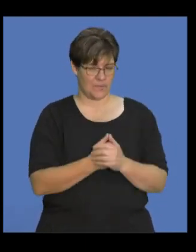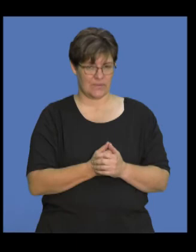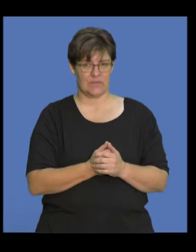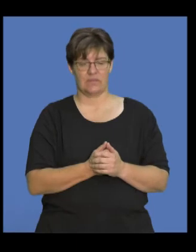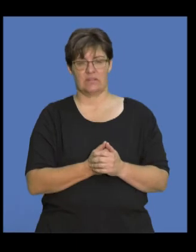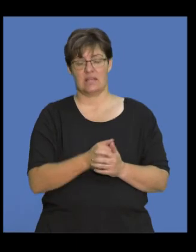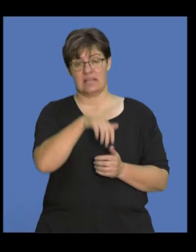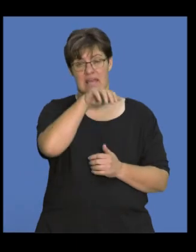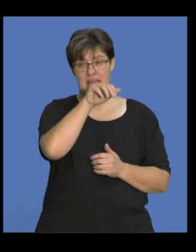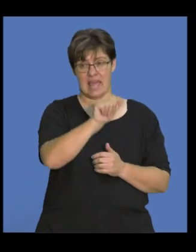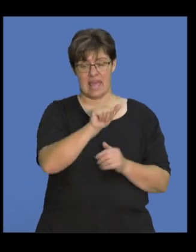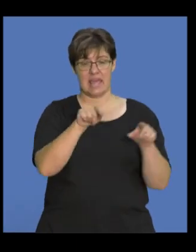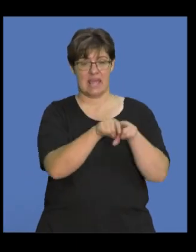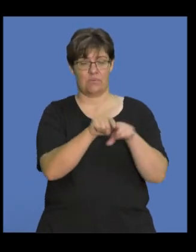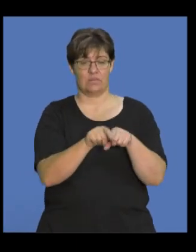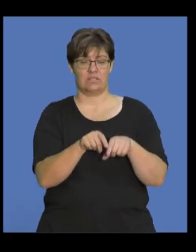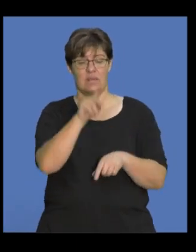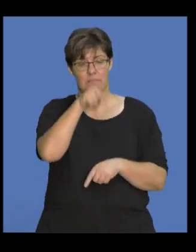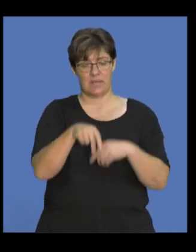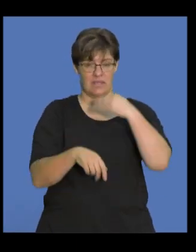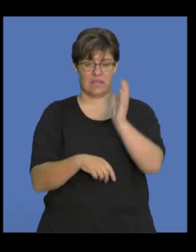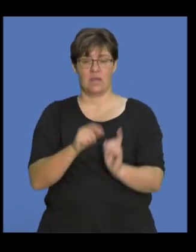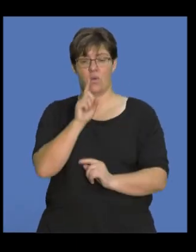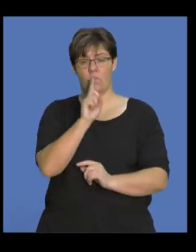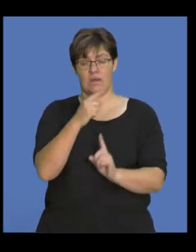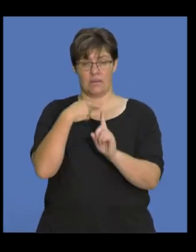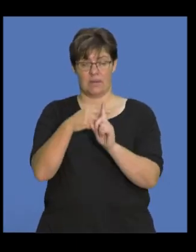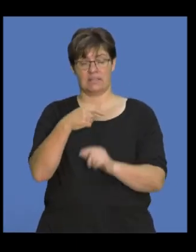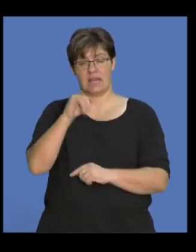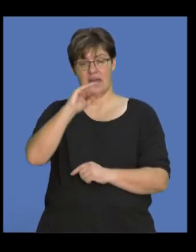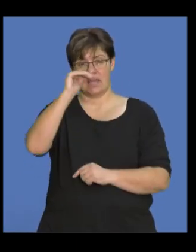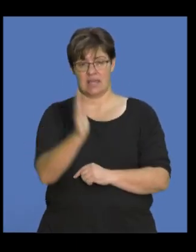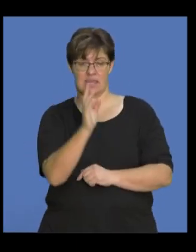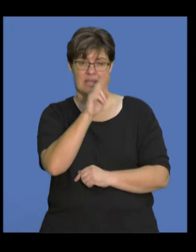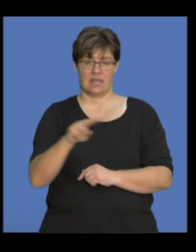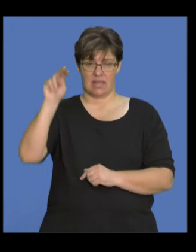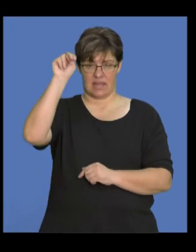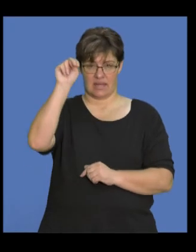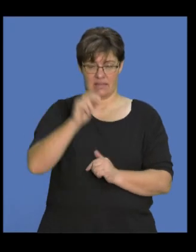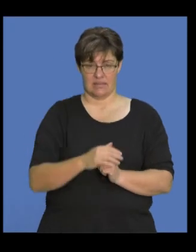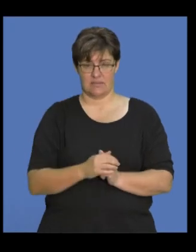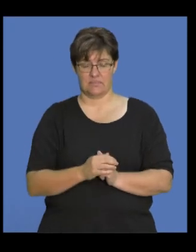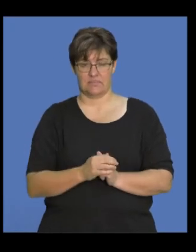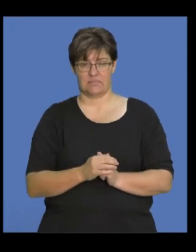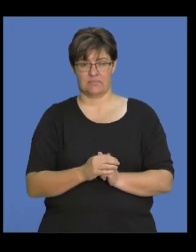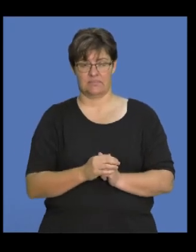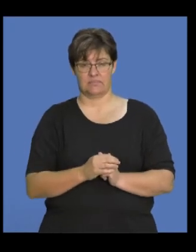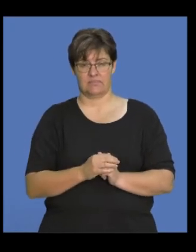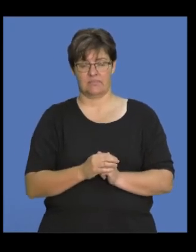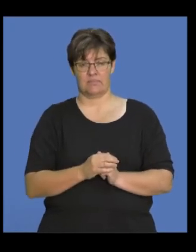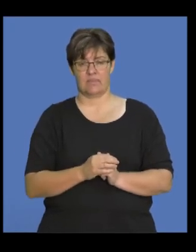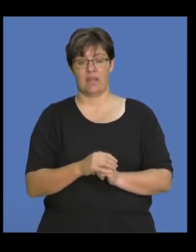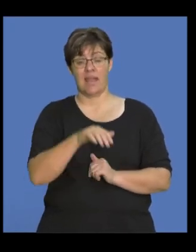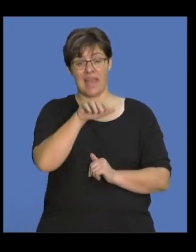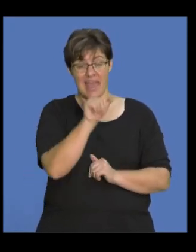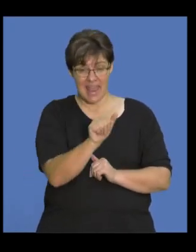So A is equals to P into 1 plus I to the exponent of N. And then A will